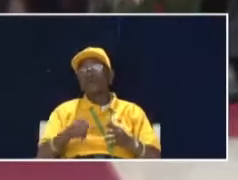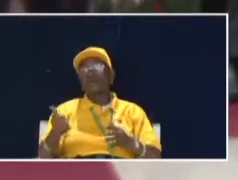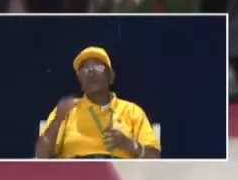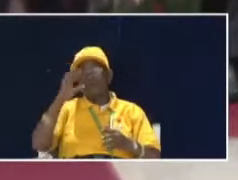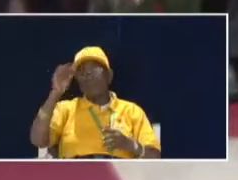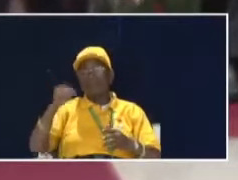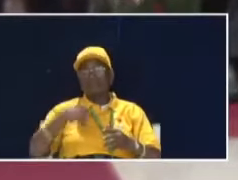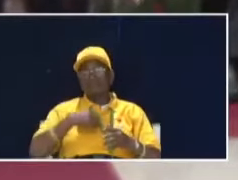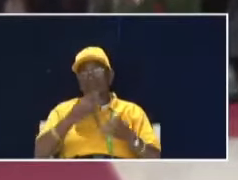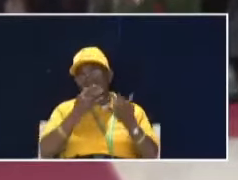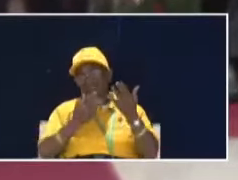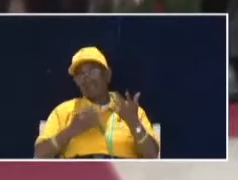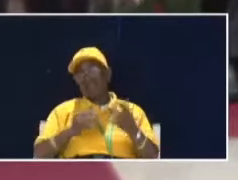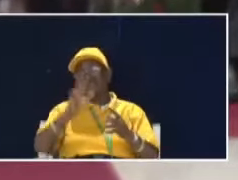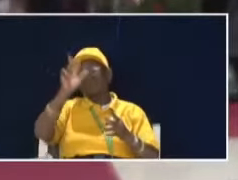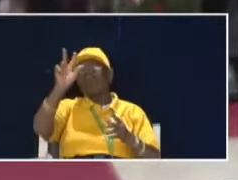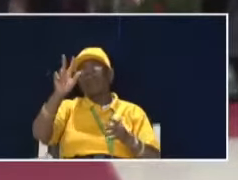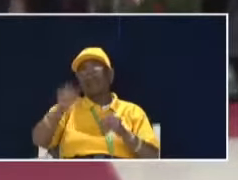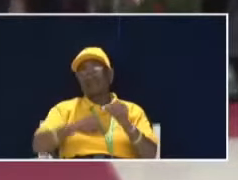3 years